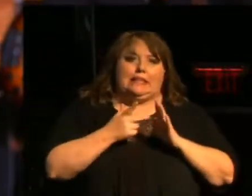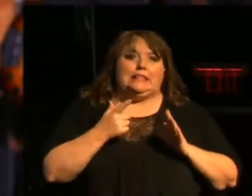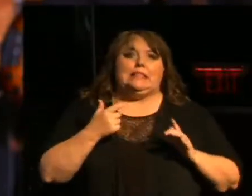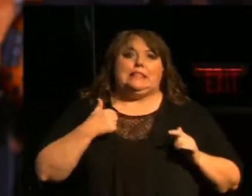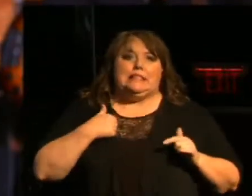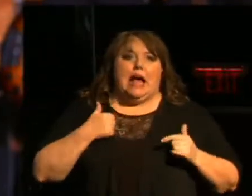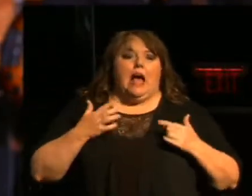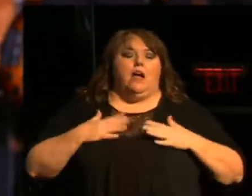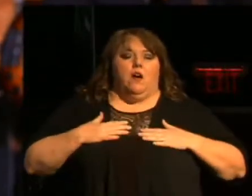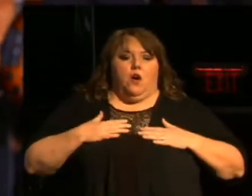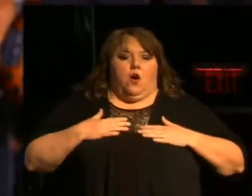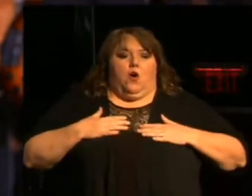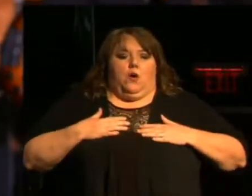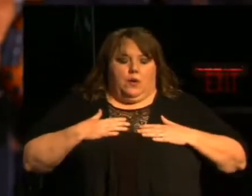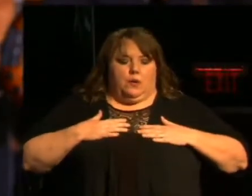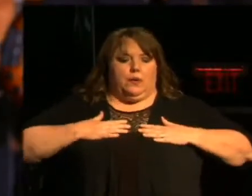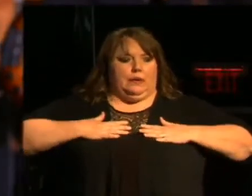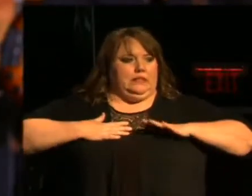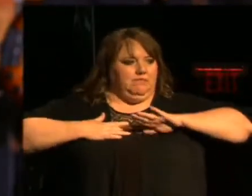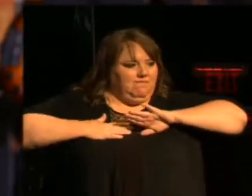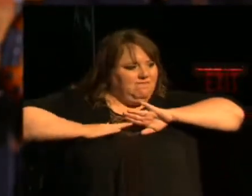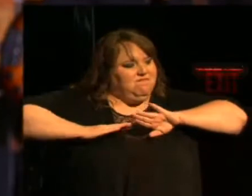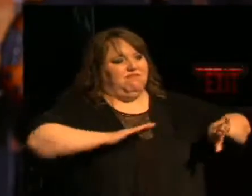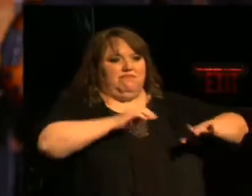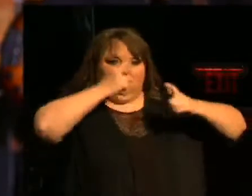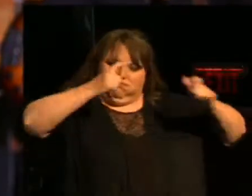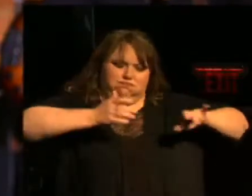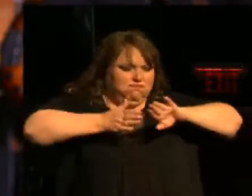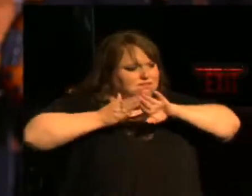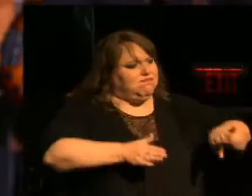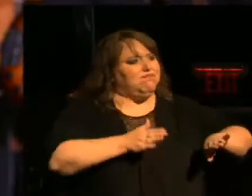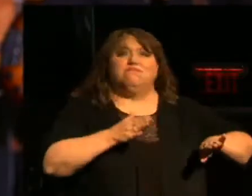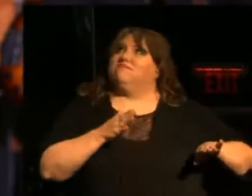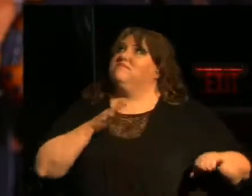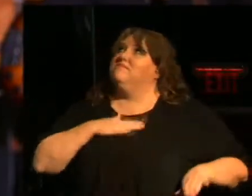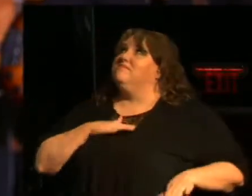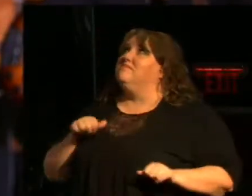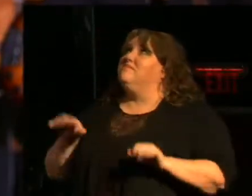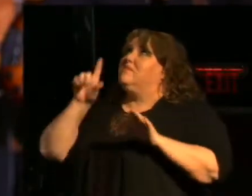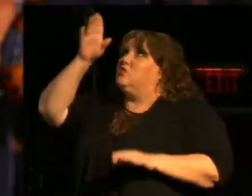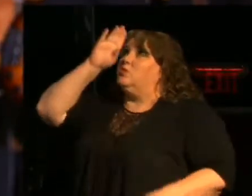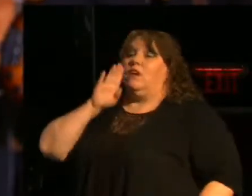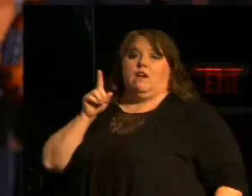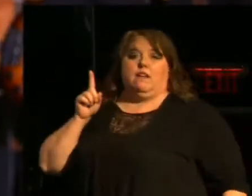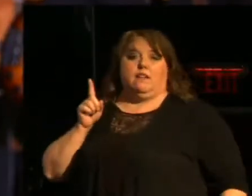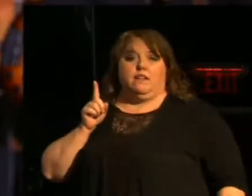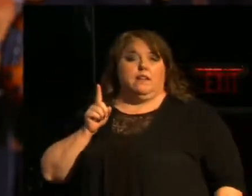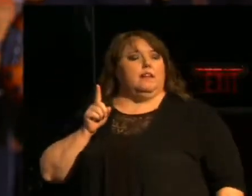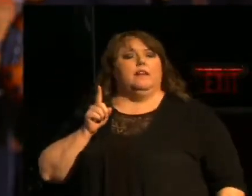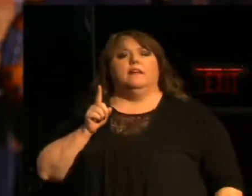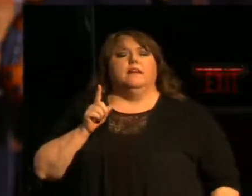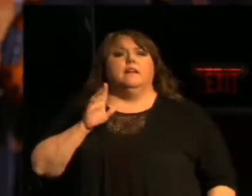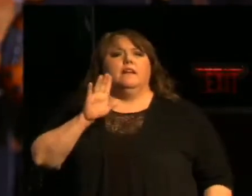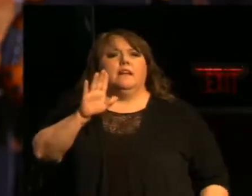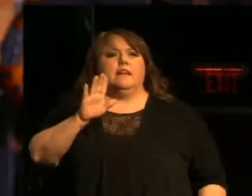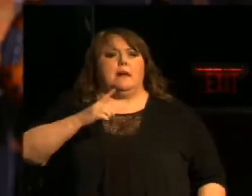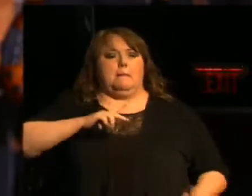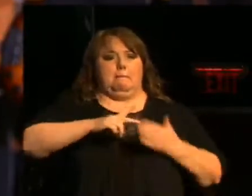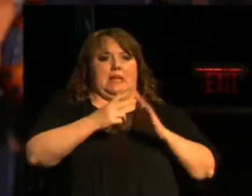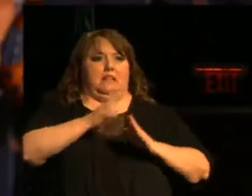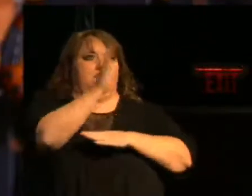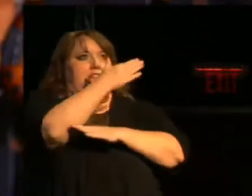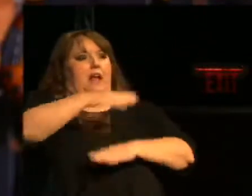Make it clean. How do you love America? With the vision and compassion of Christ, with a